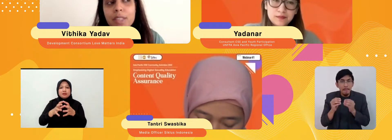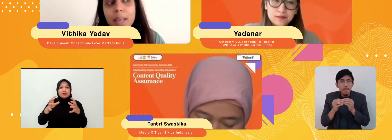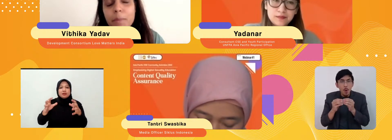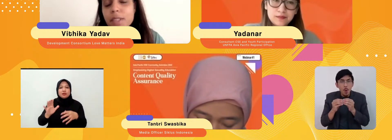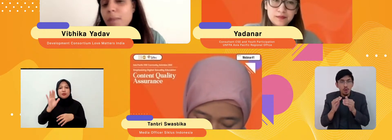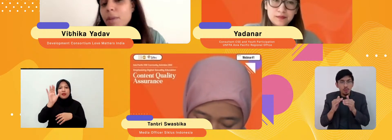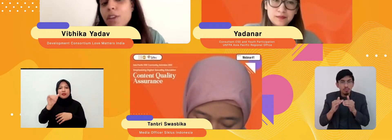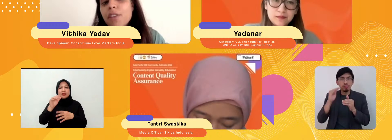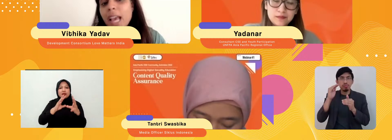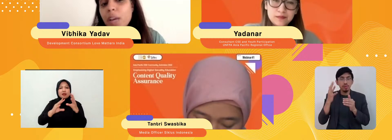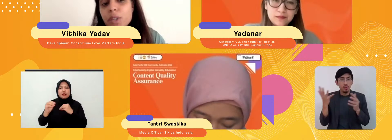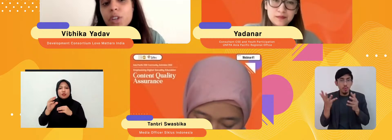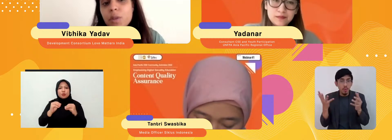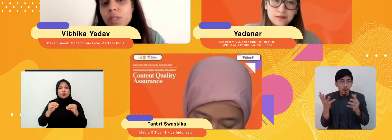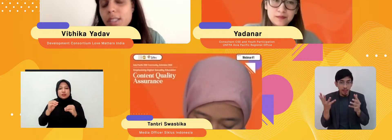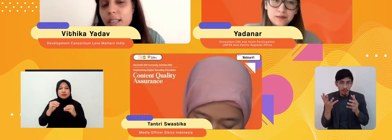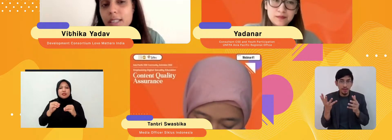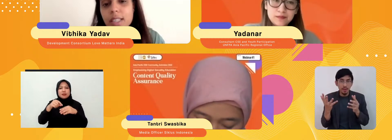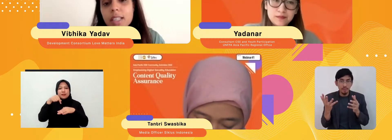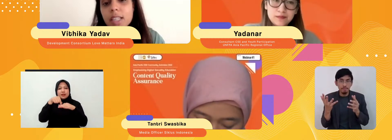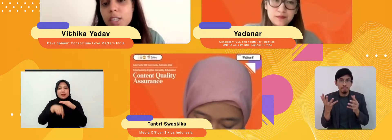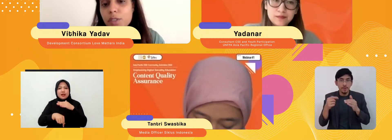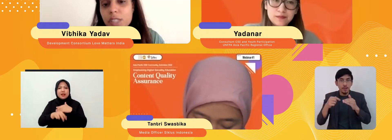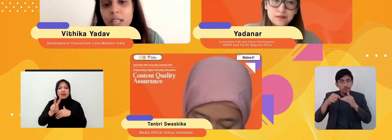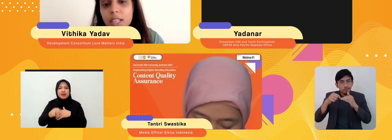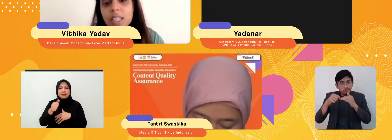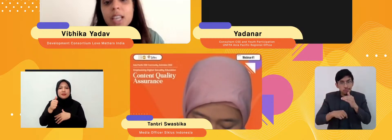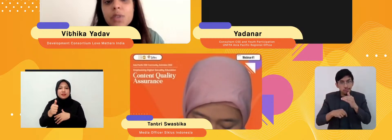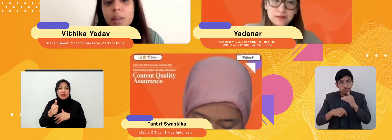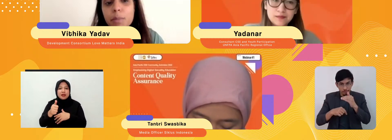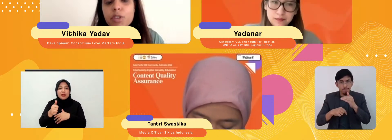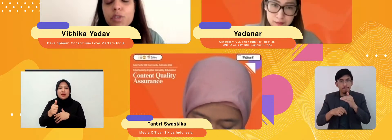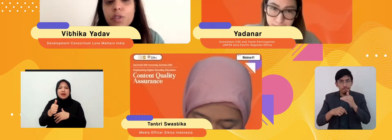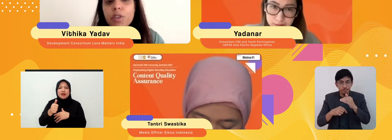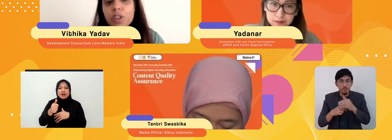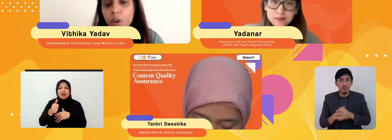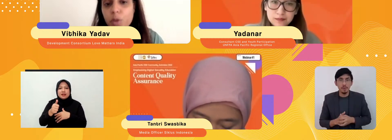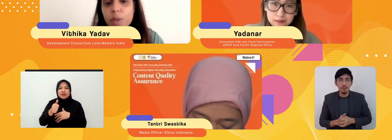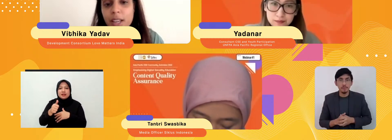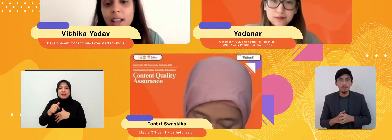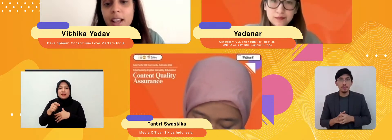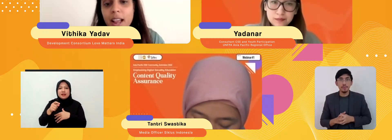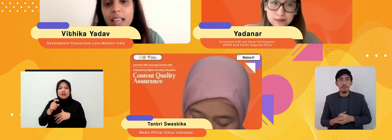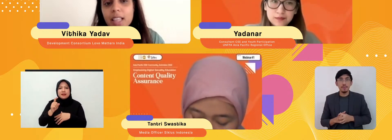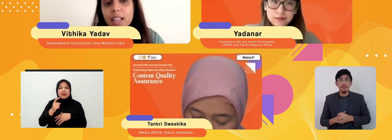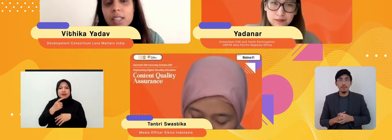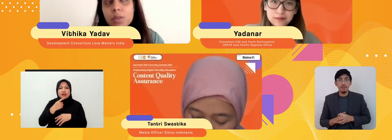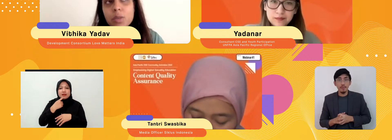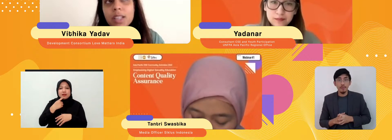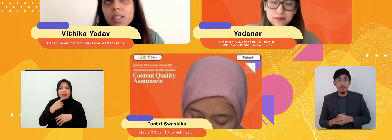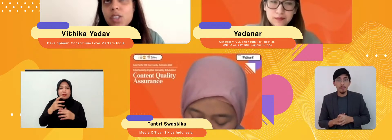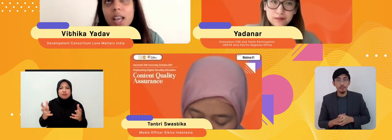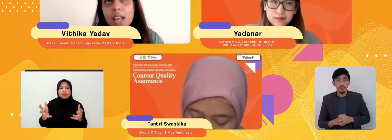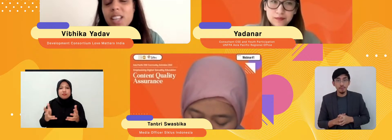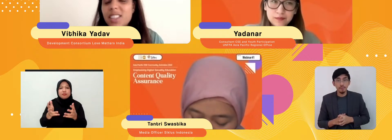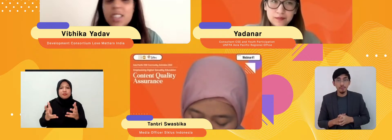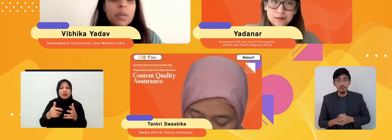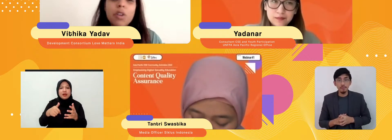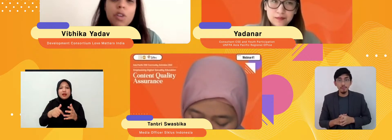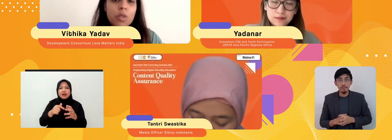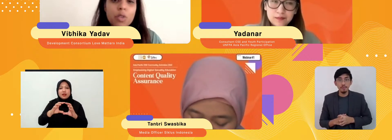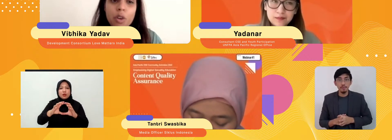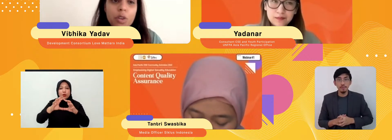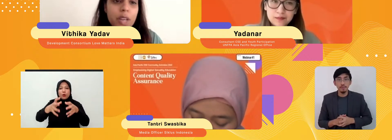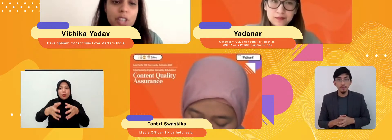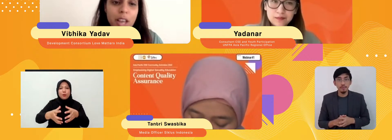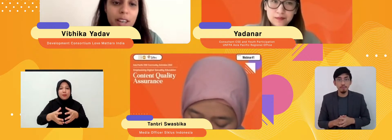have the same kind of language around CSC, the need of CSC, and really push for it globally. I think that's a challenge, and this has been